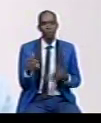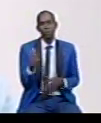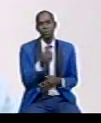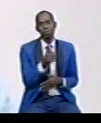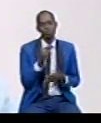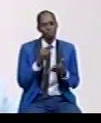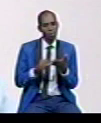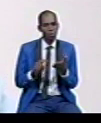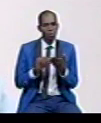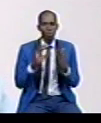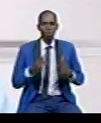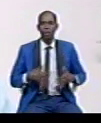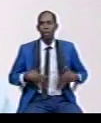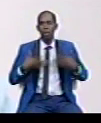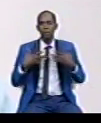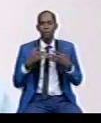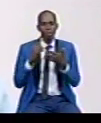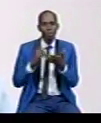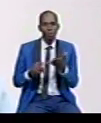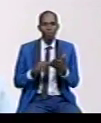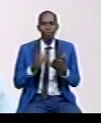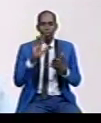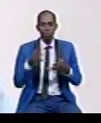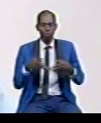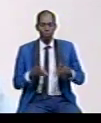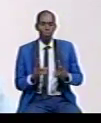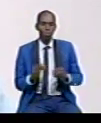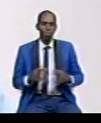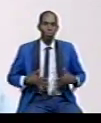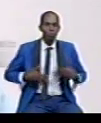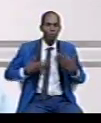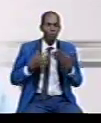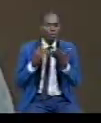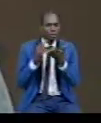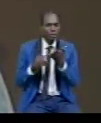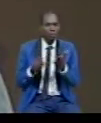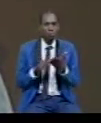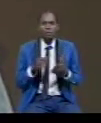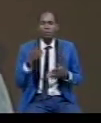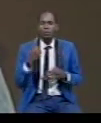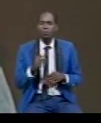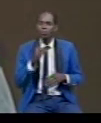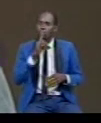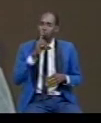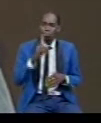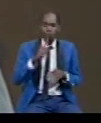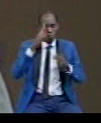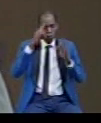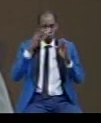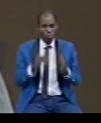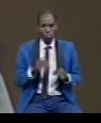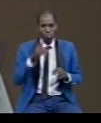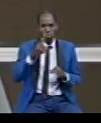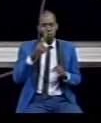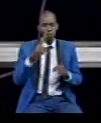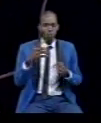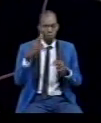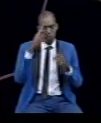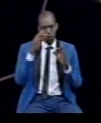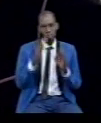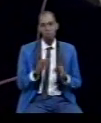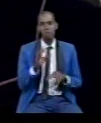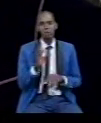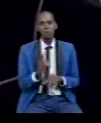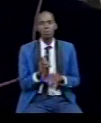life, examine your disposition. Examine the original decision you took. Examine